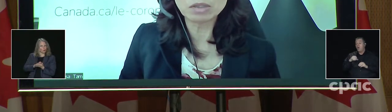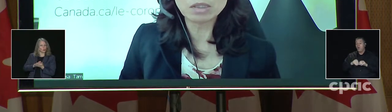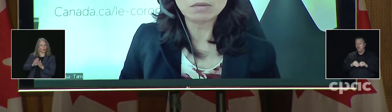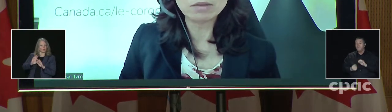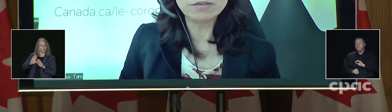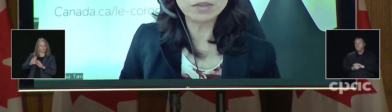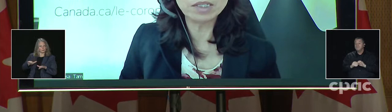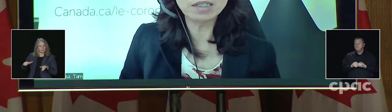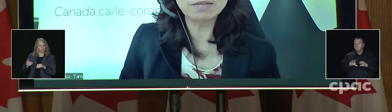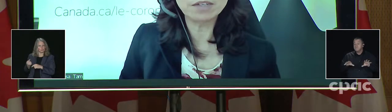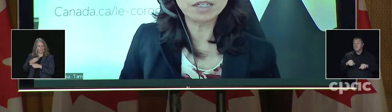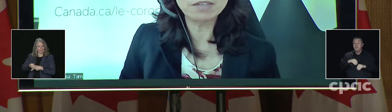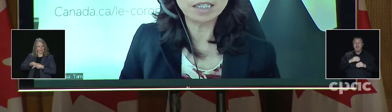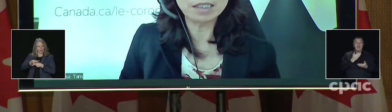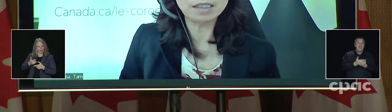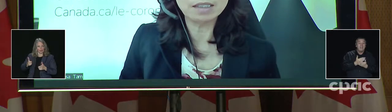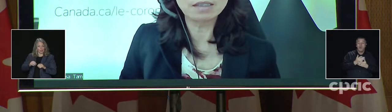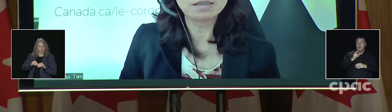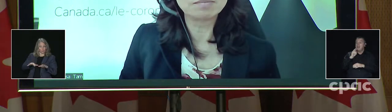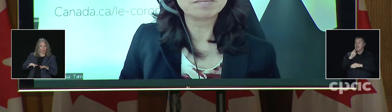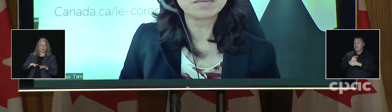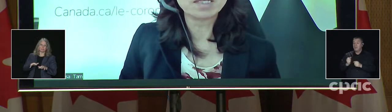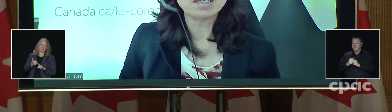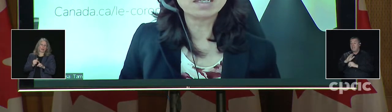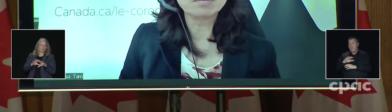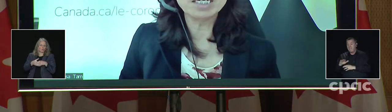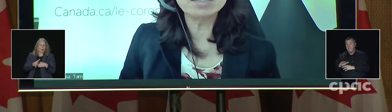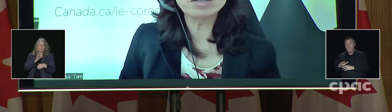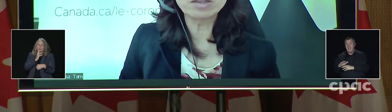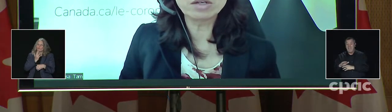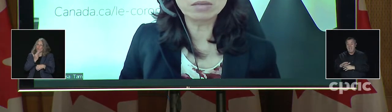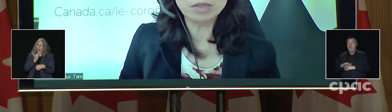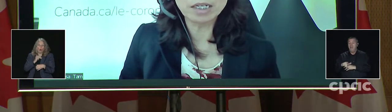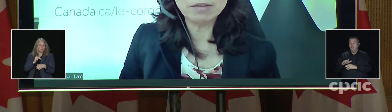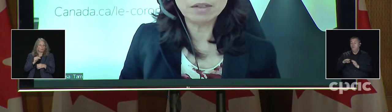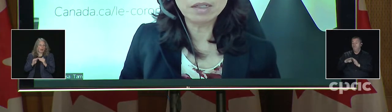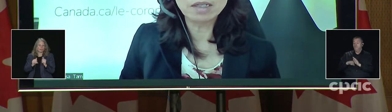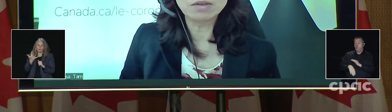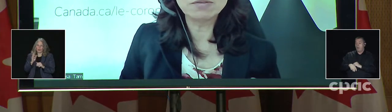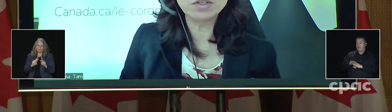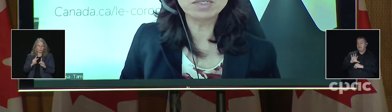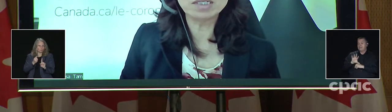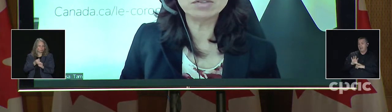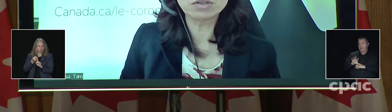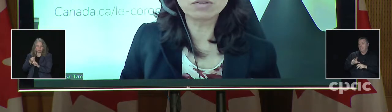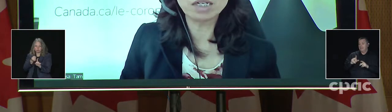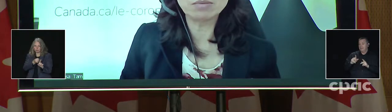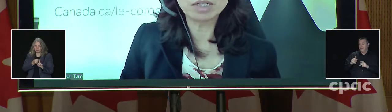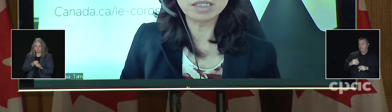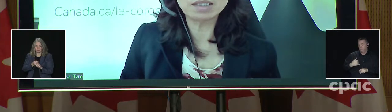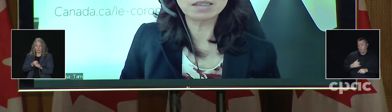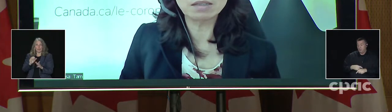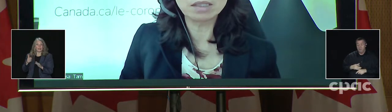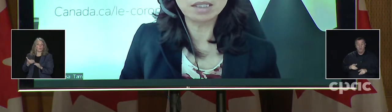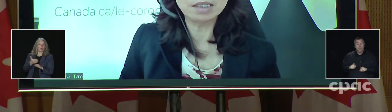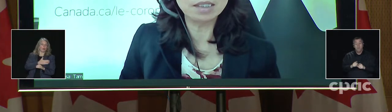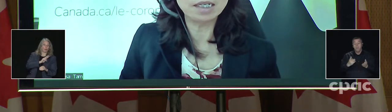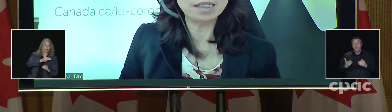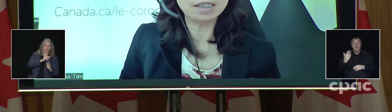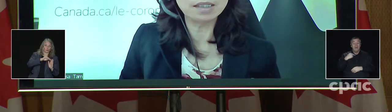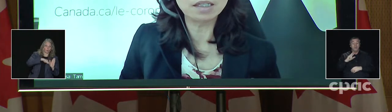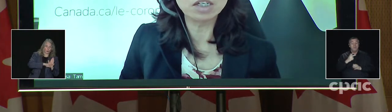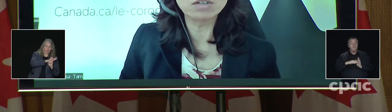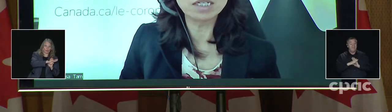small, with fewer than 5 cases. Compared to the 3rd wave, There were fewer school outbreaks